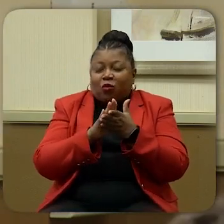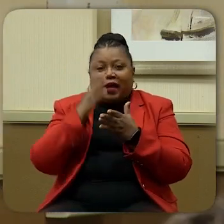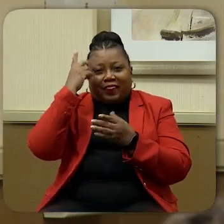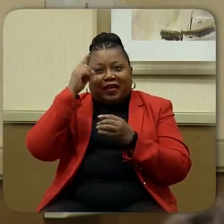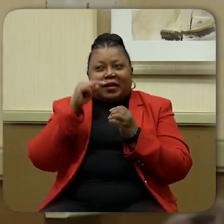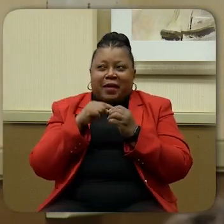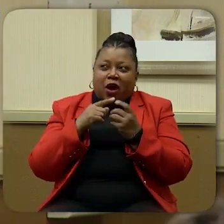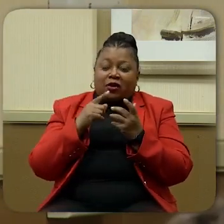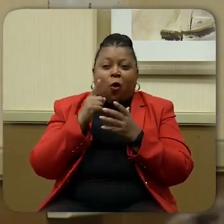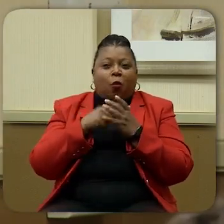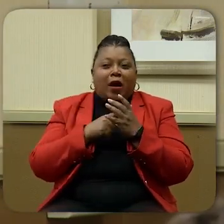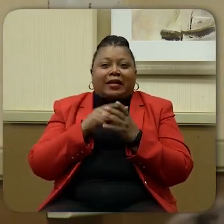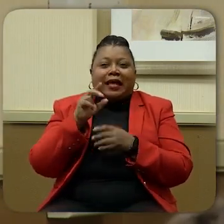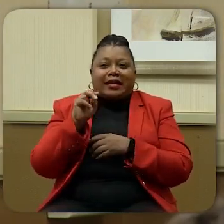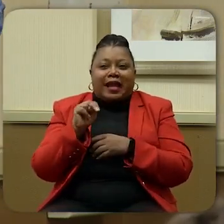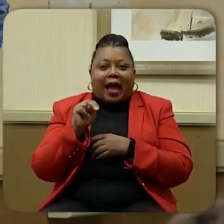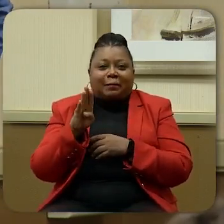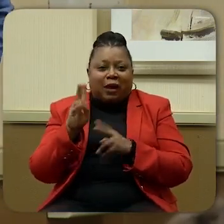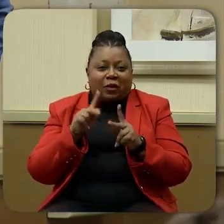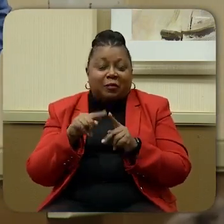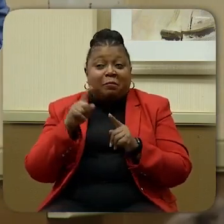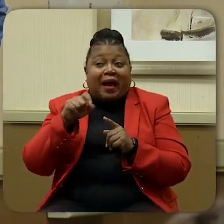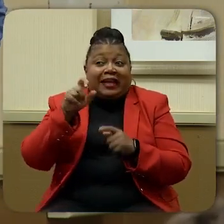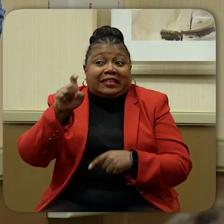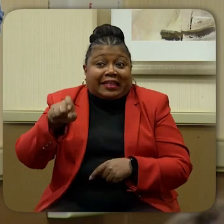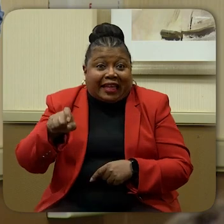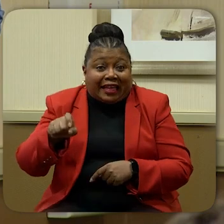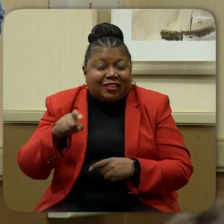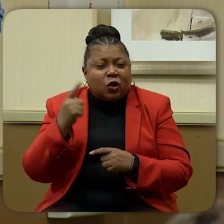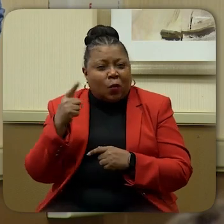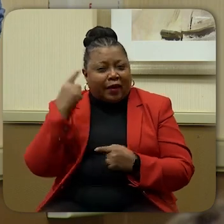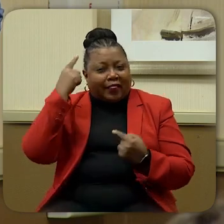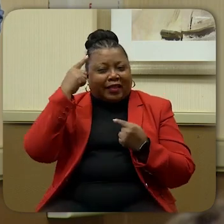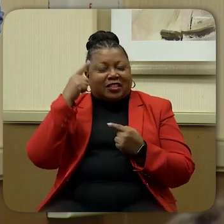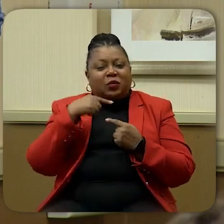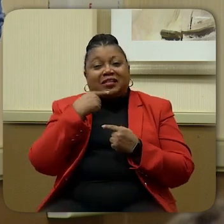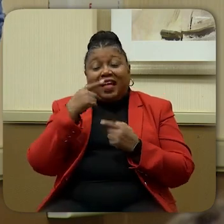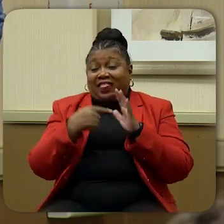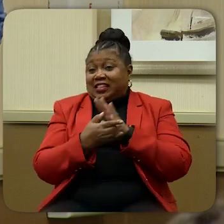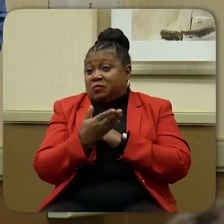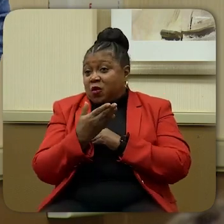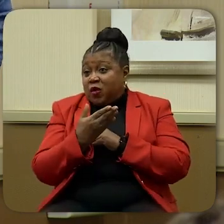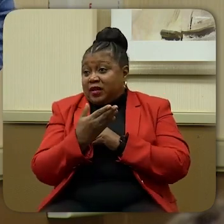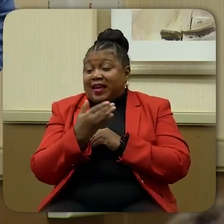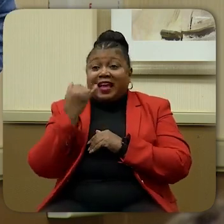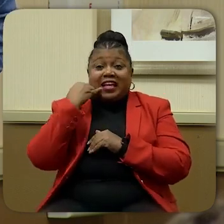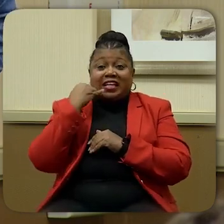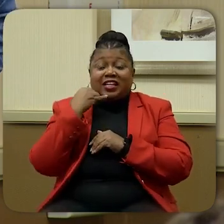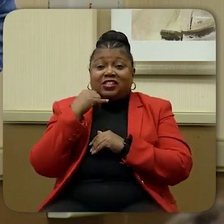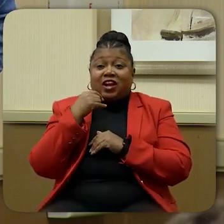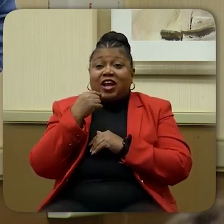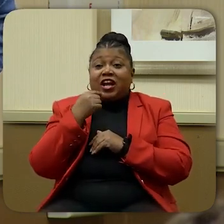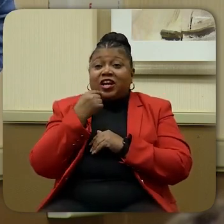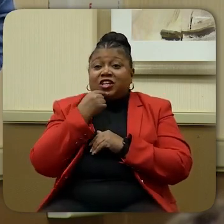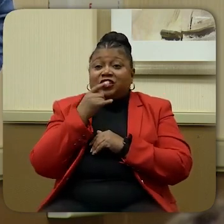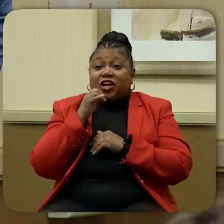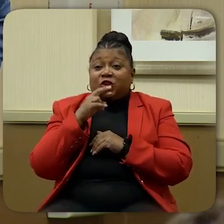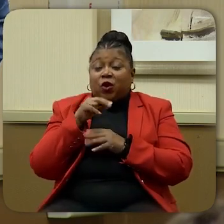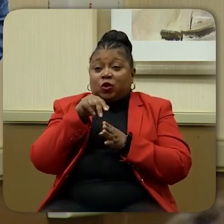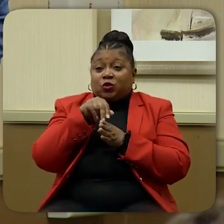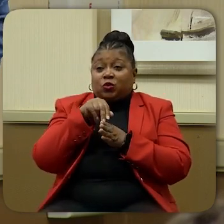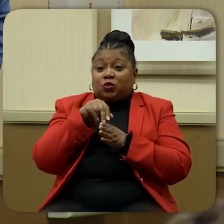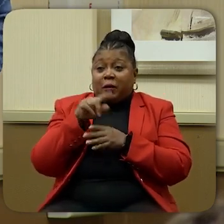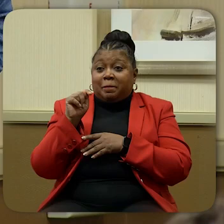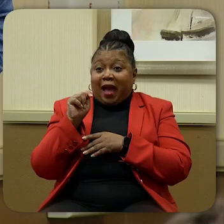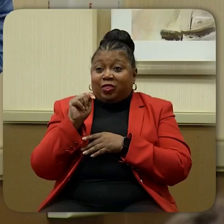think about what non-binary folks might need. So one of the considerations we said this morning was, is there a gender-neutral bathroom available? And